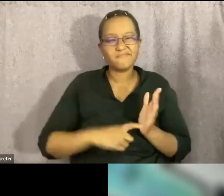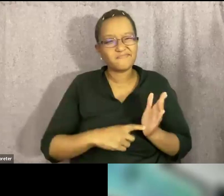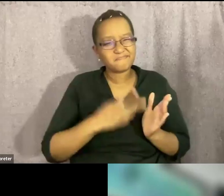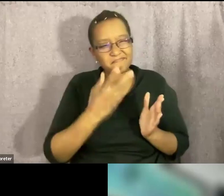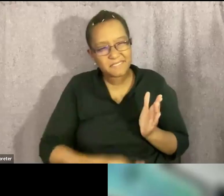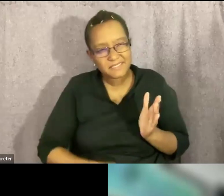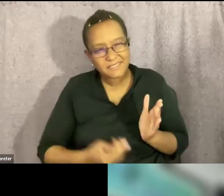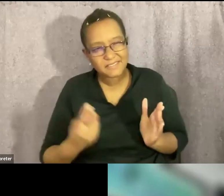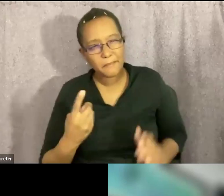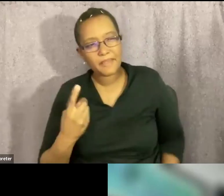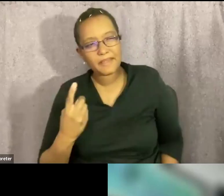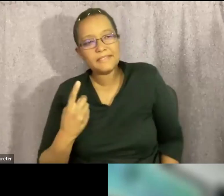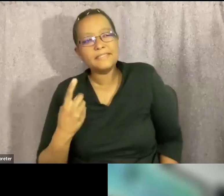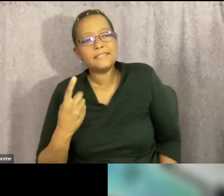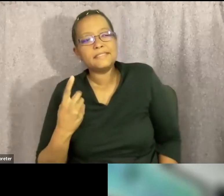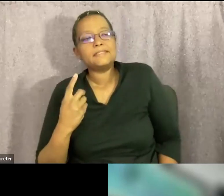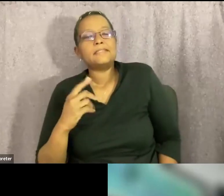Thank you, Jamoke.